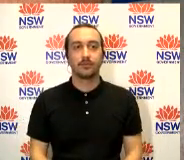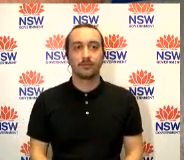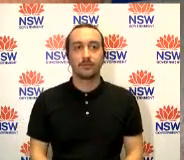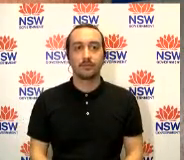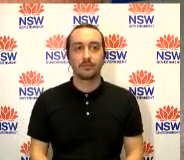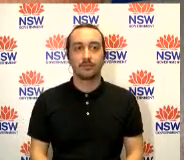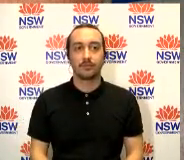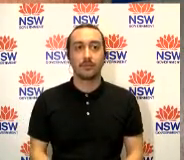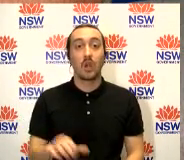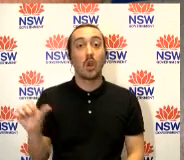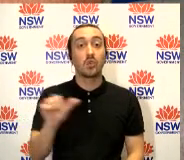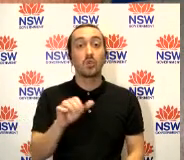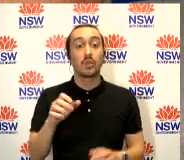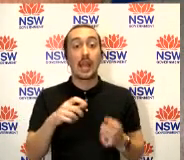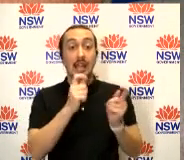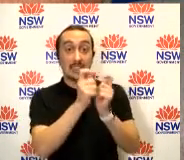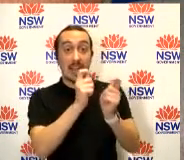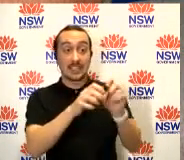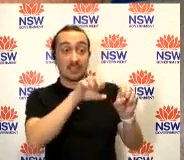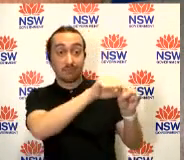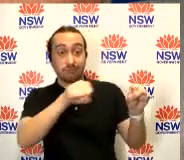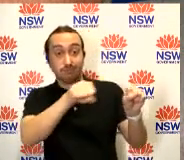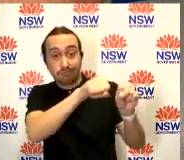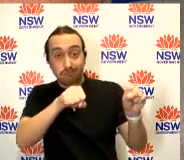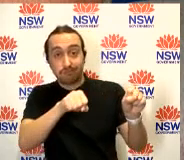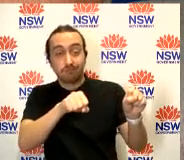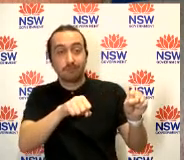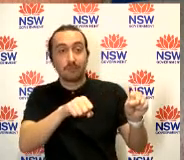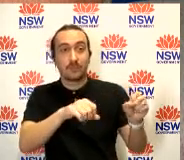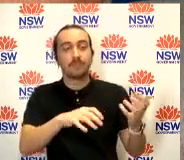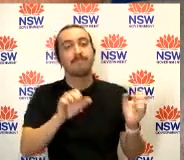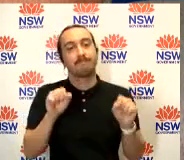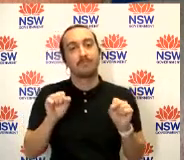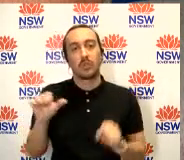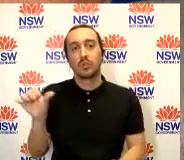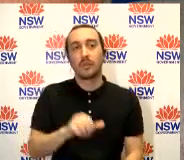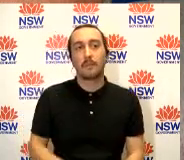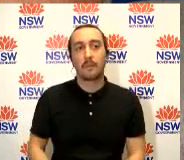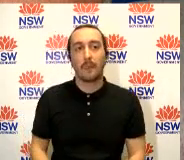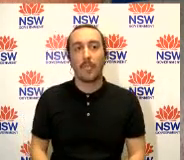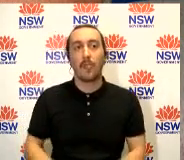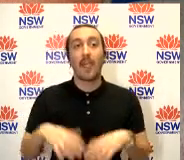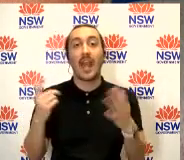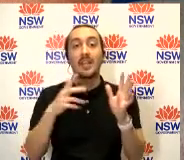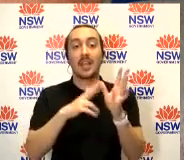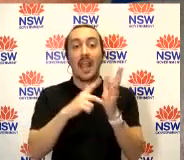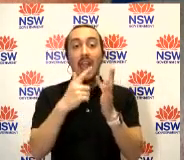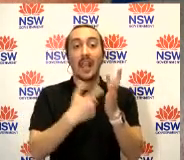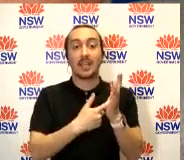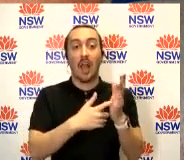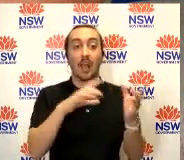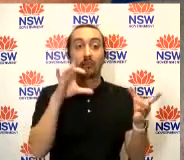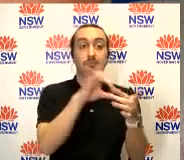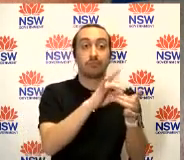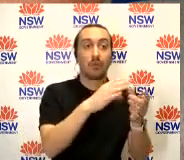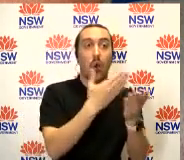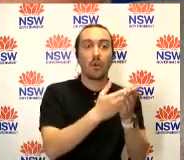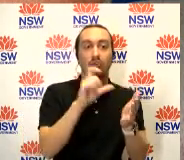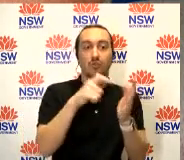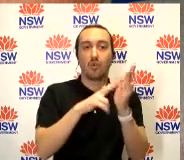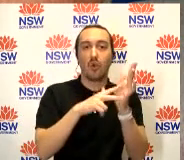that would depend on the anchor. Glued in ones, anchors that are glued into concrete, you can probably get away